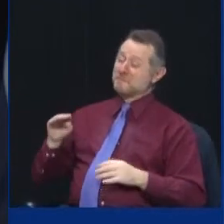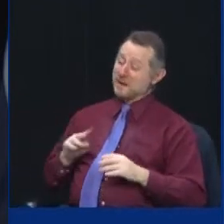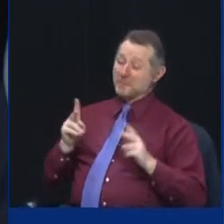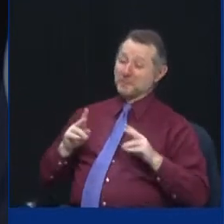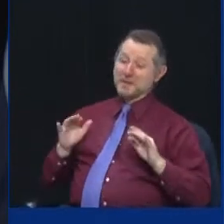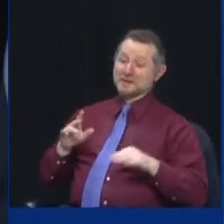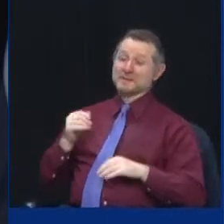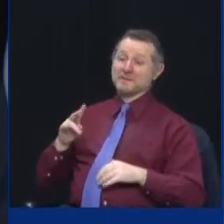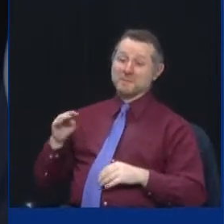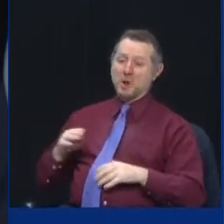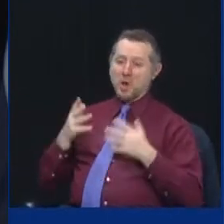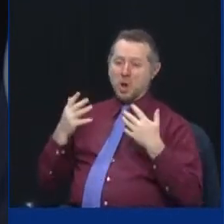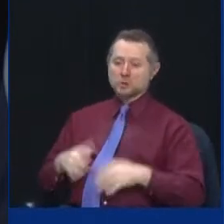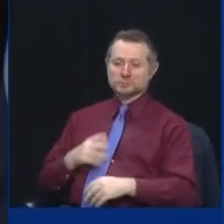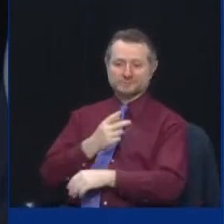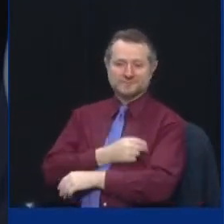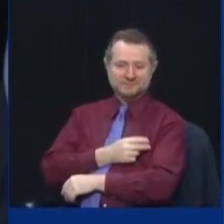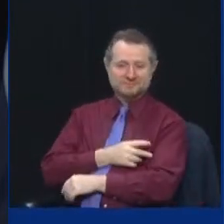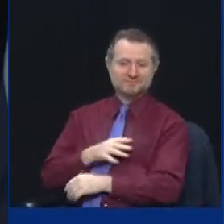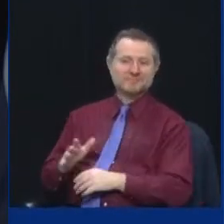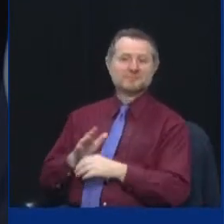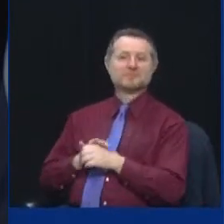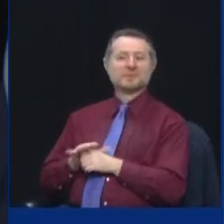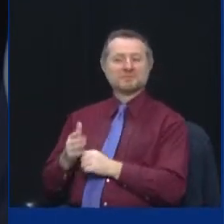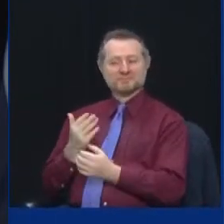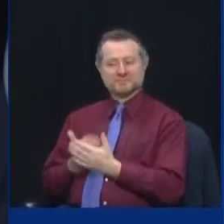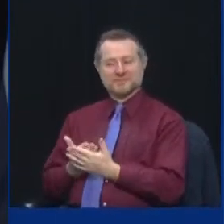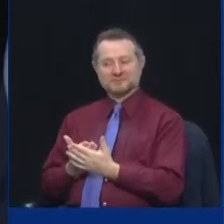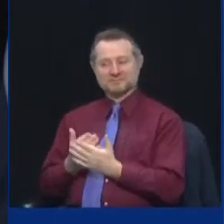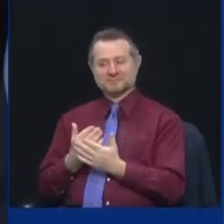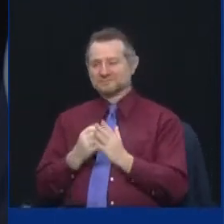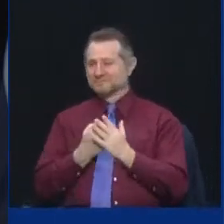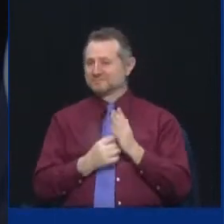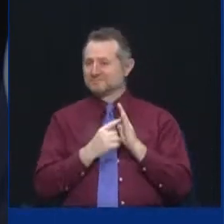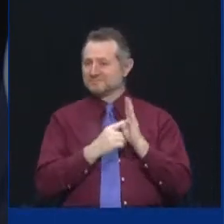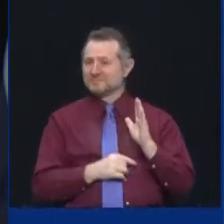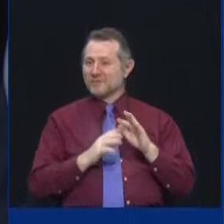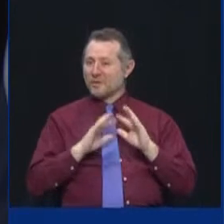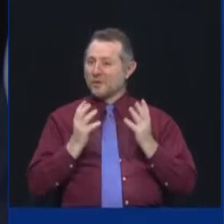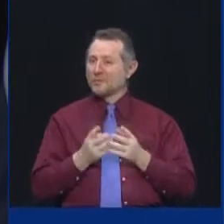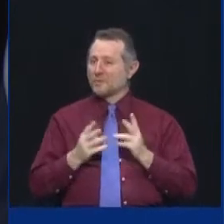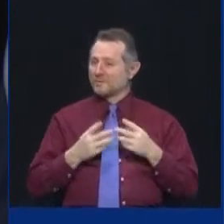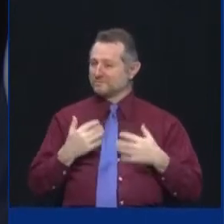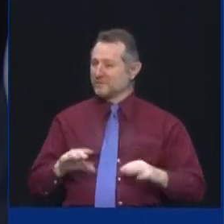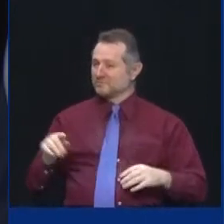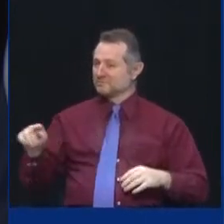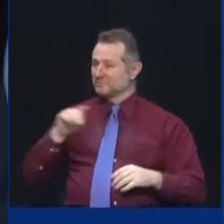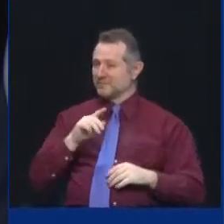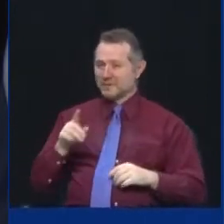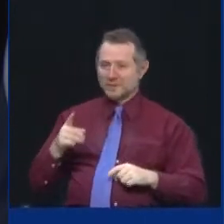of information. People all around the globe have taken it. And we're going to make it very easy for